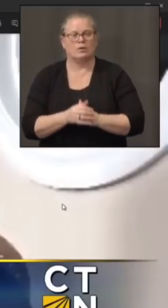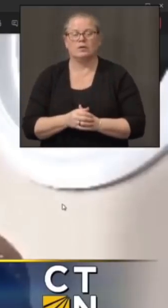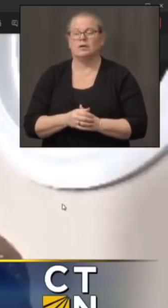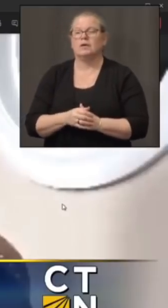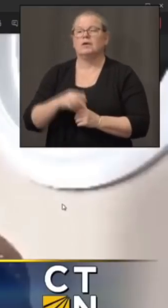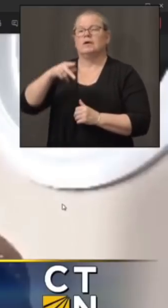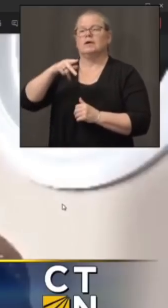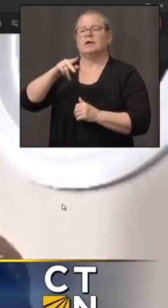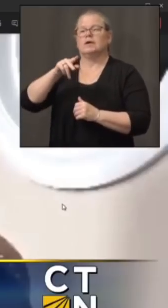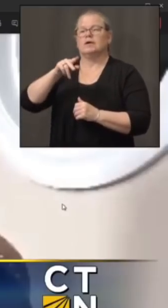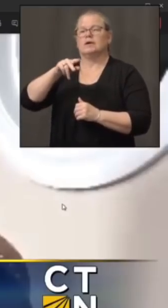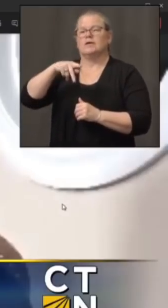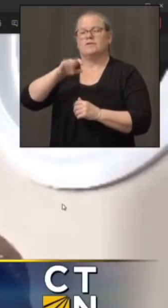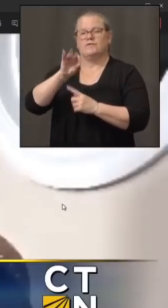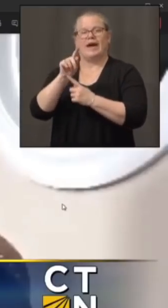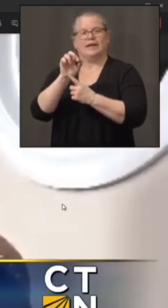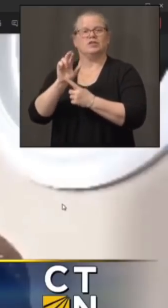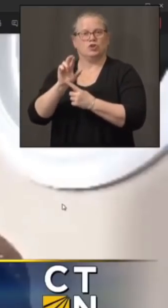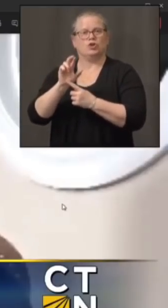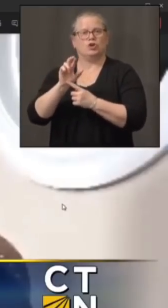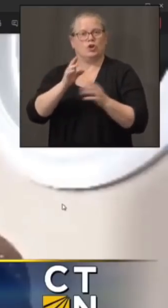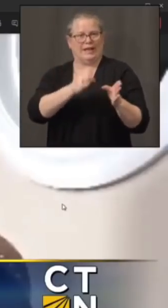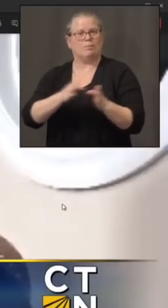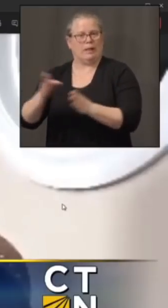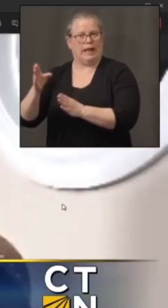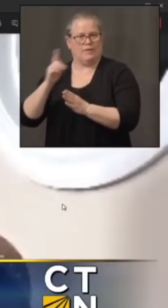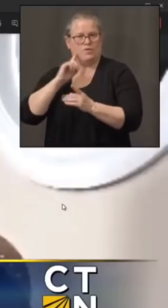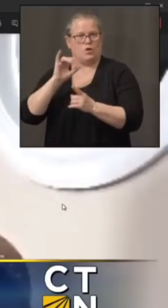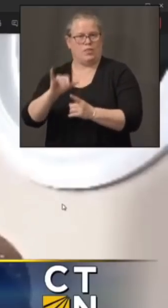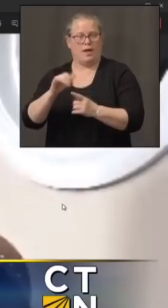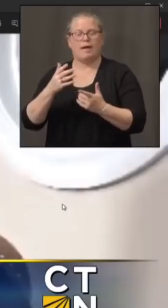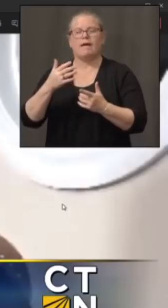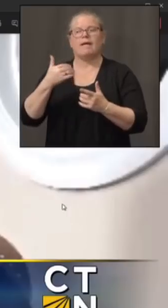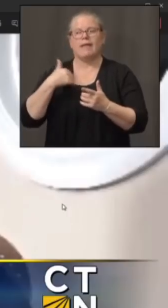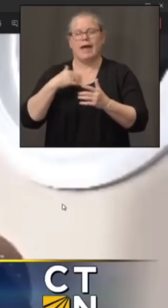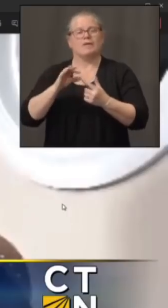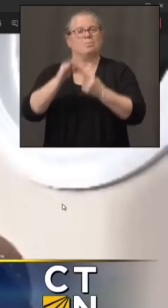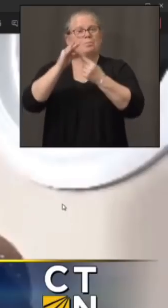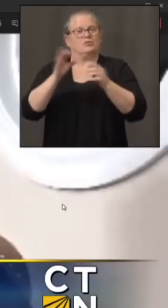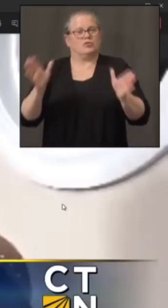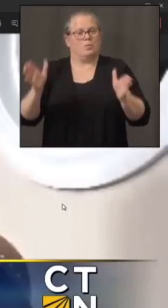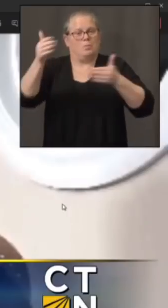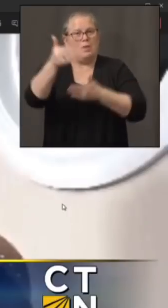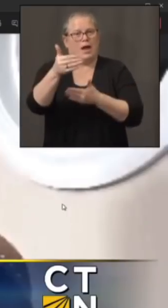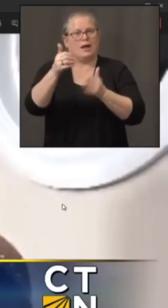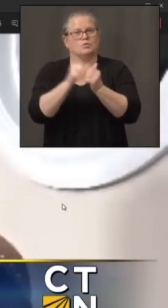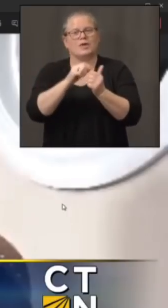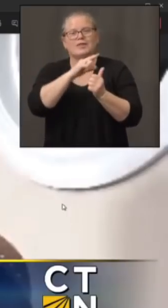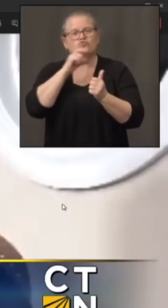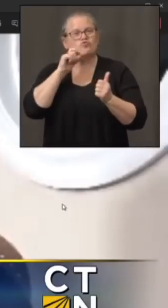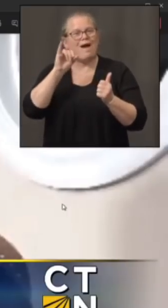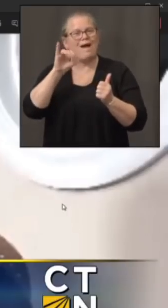that has dry ice. It's been manufactured in a special way that it can keep the vaccine